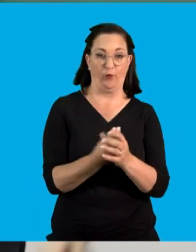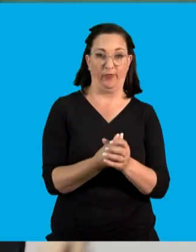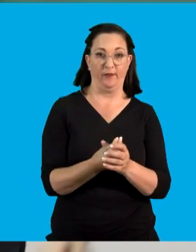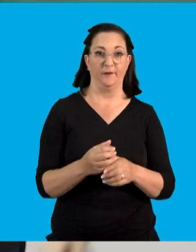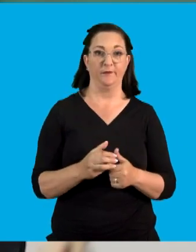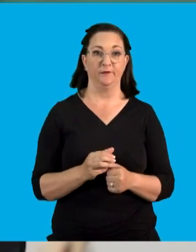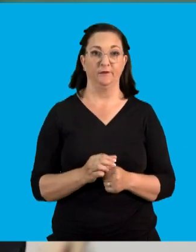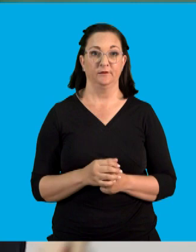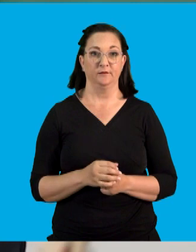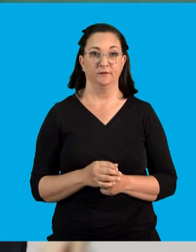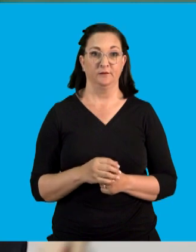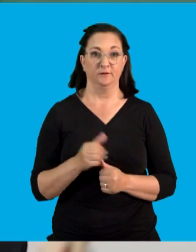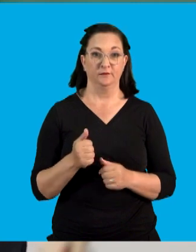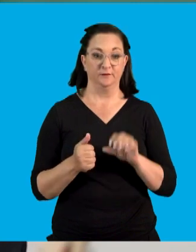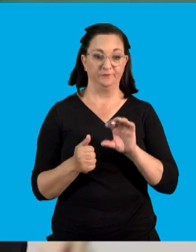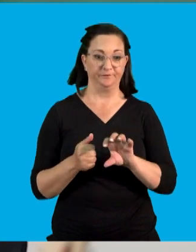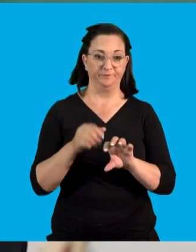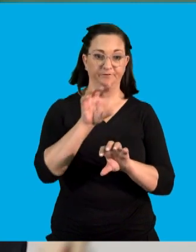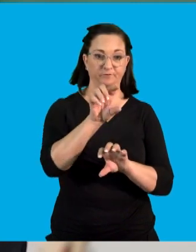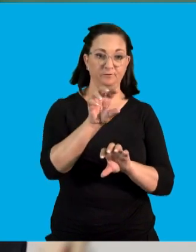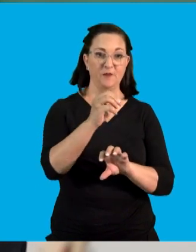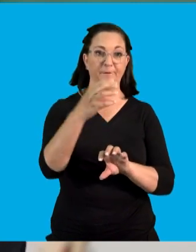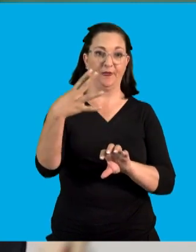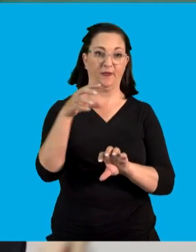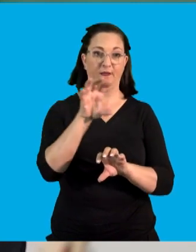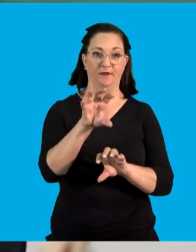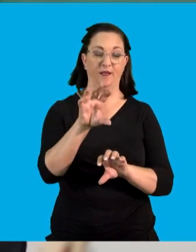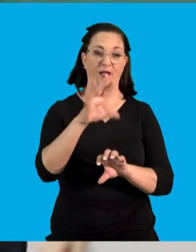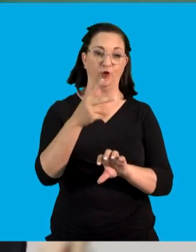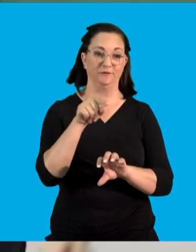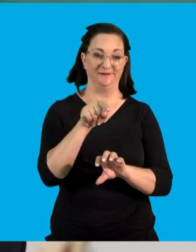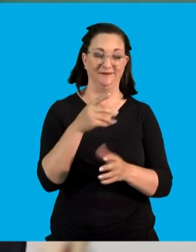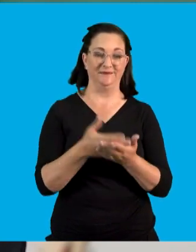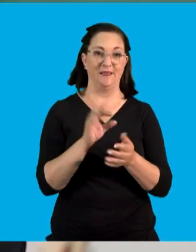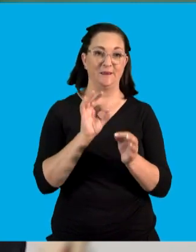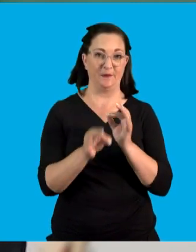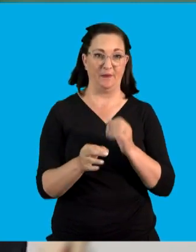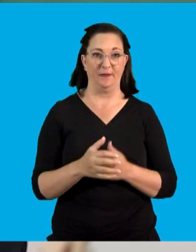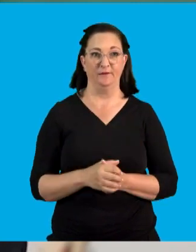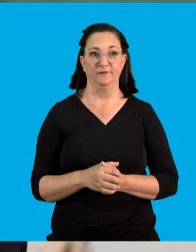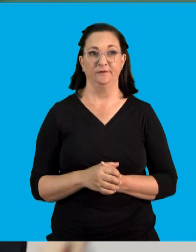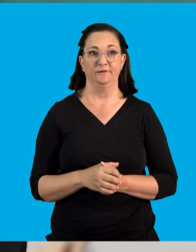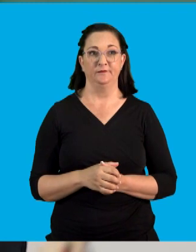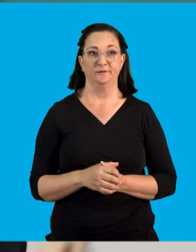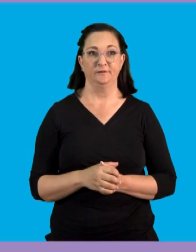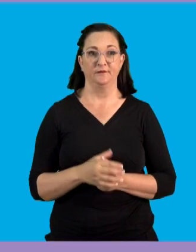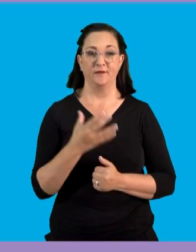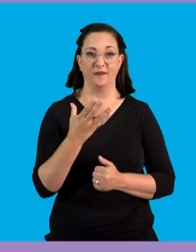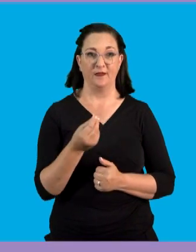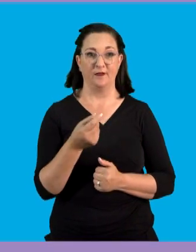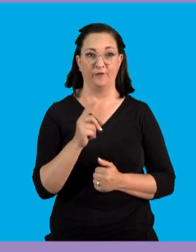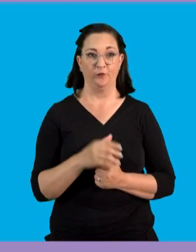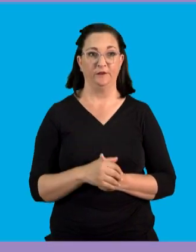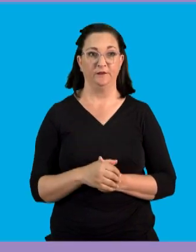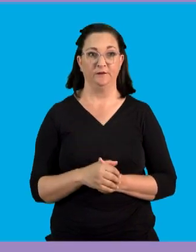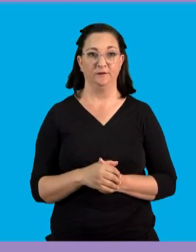a common fraction. We're also going to be working with improper fractions where we are going to need to simplify them, right?